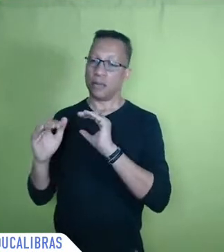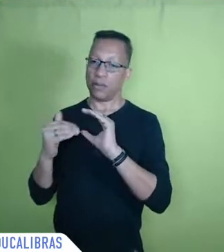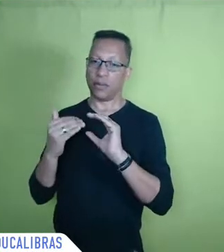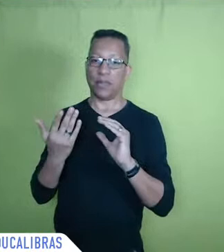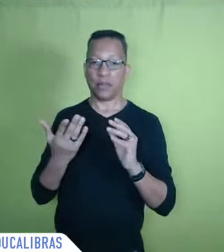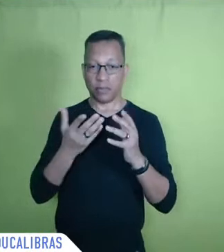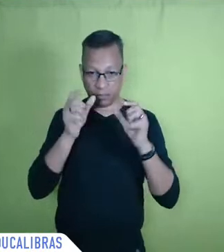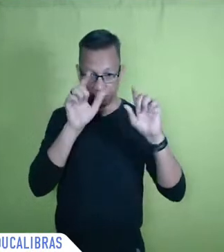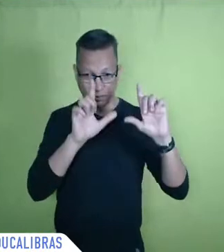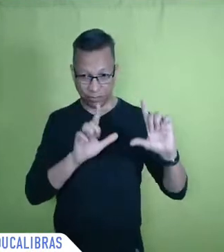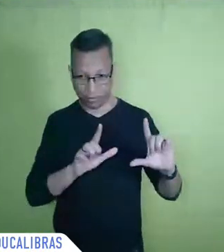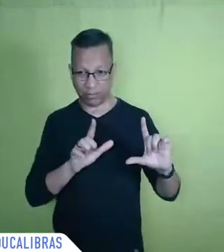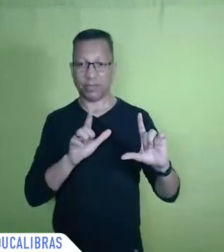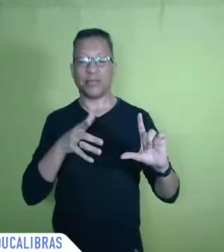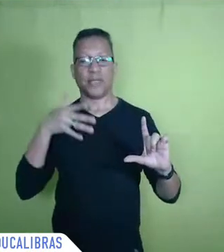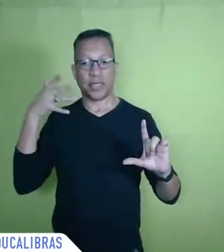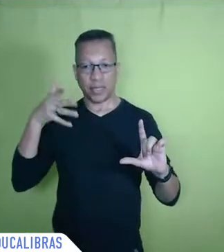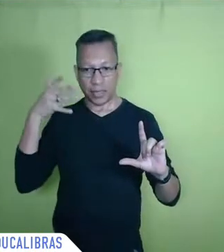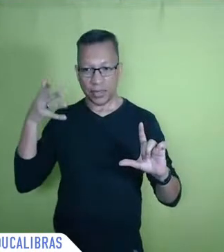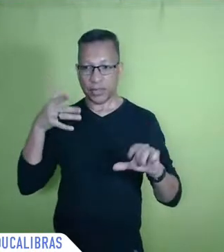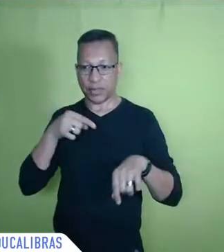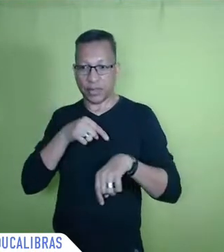questions, and we want